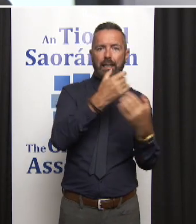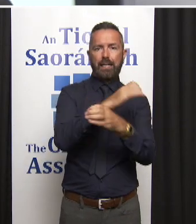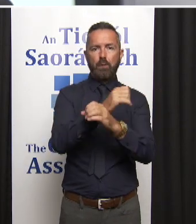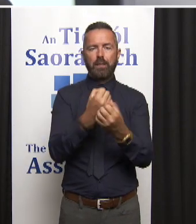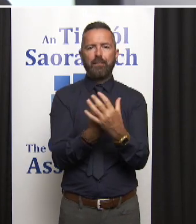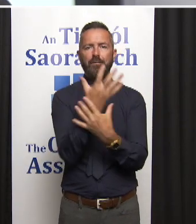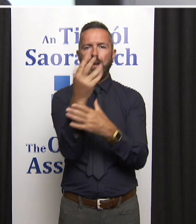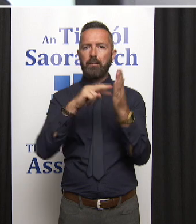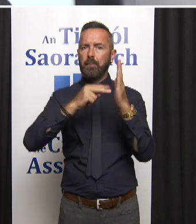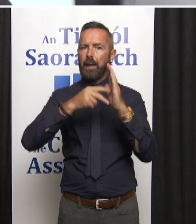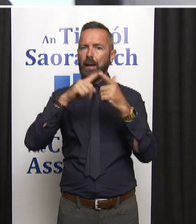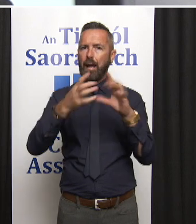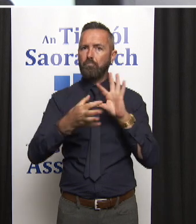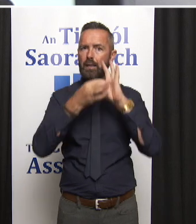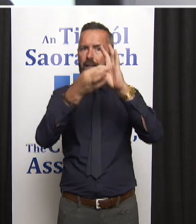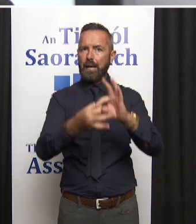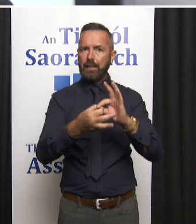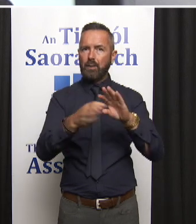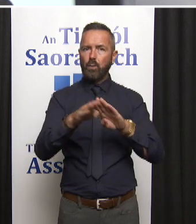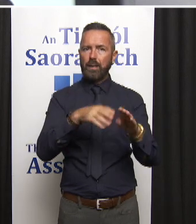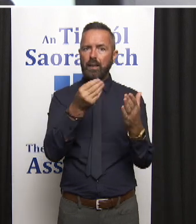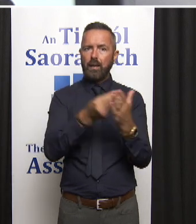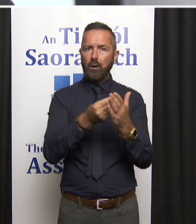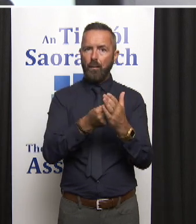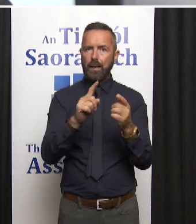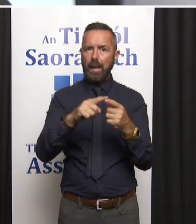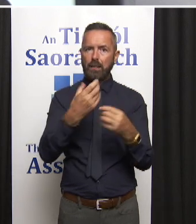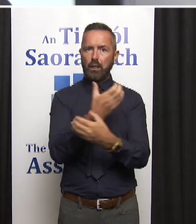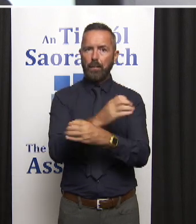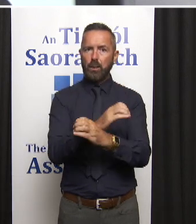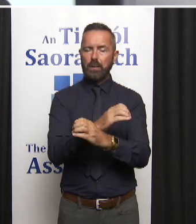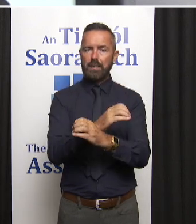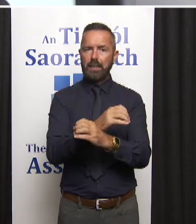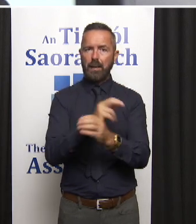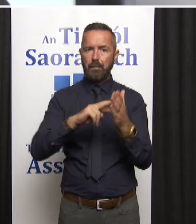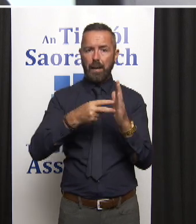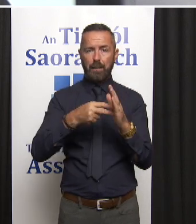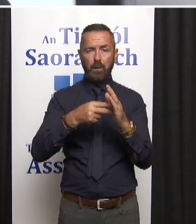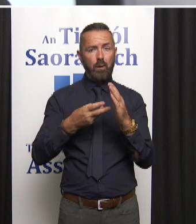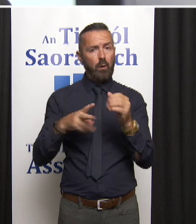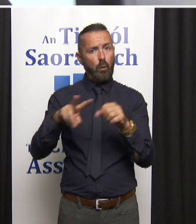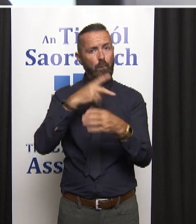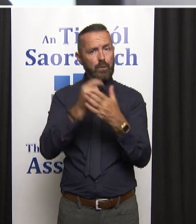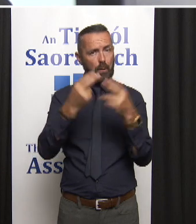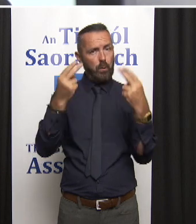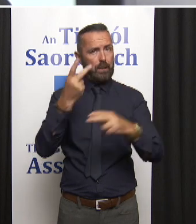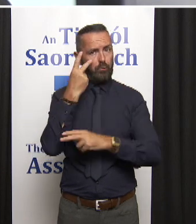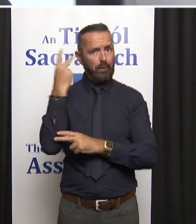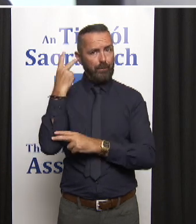plans and the related local economic and community plans. These in time would need to be reviewed and